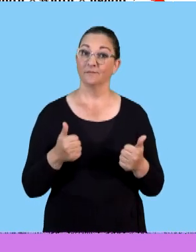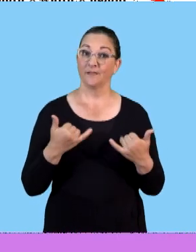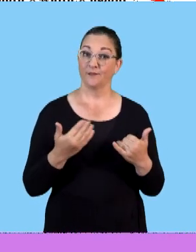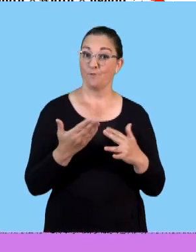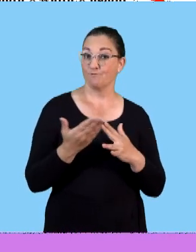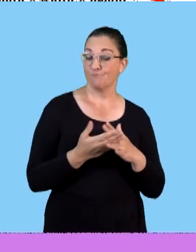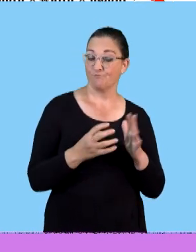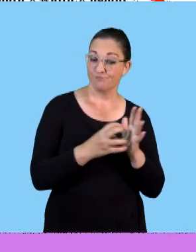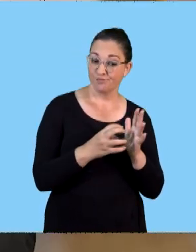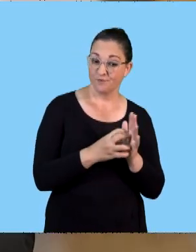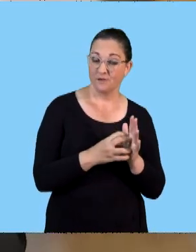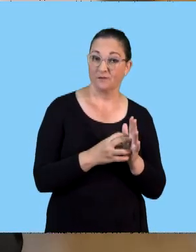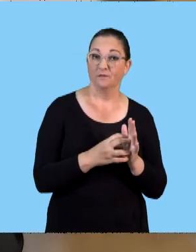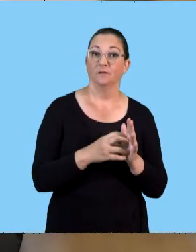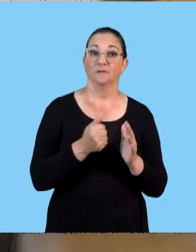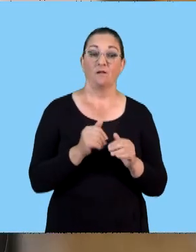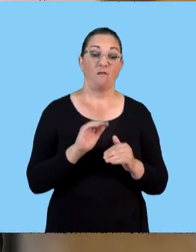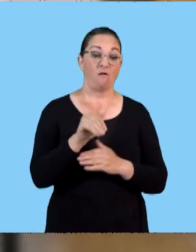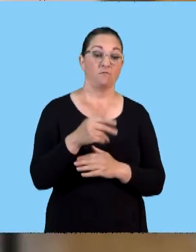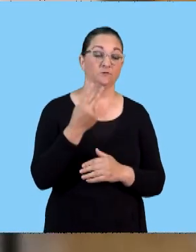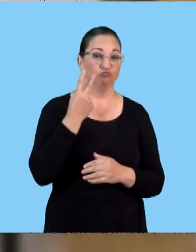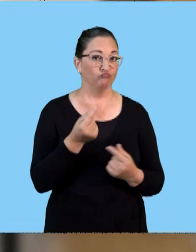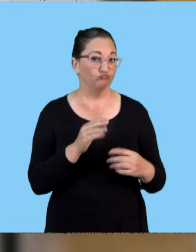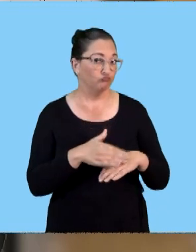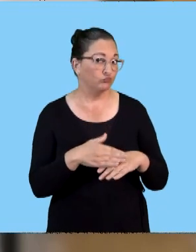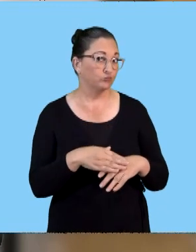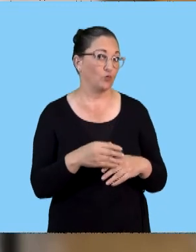0,299 cubic meters. Guys, let us take a quick